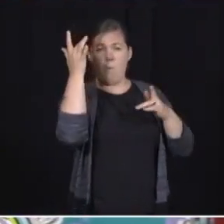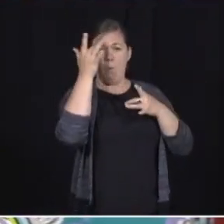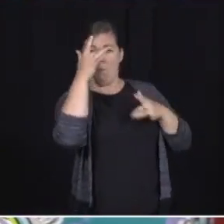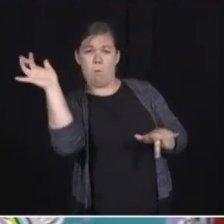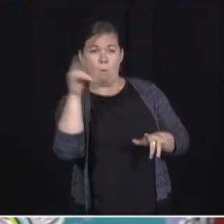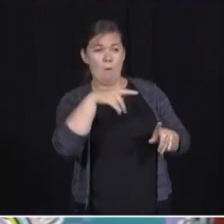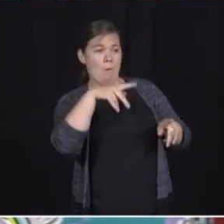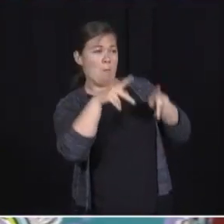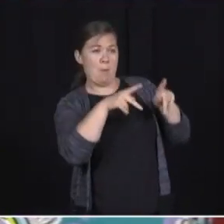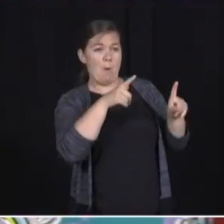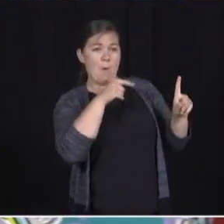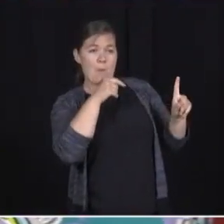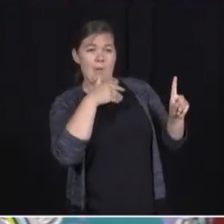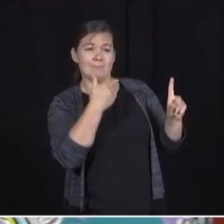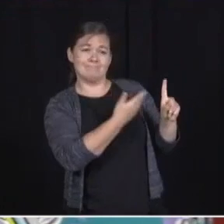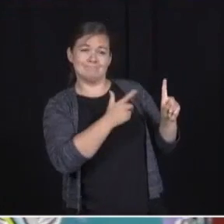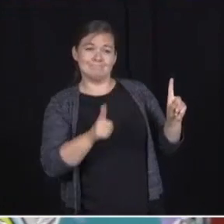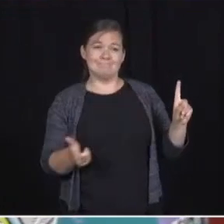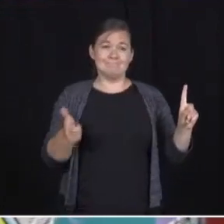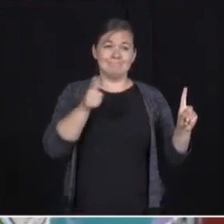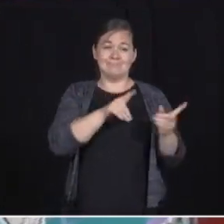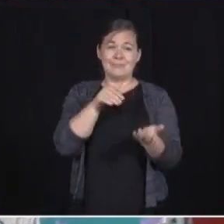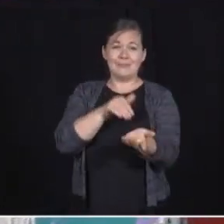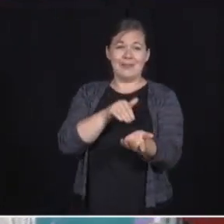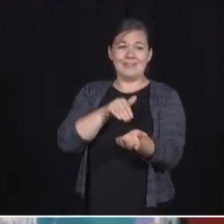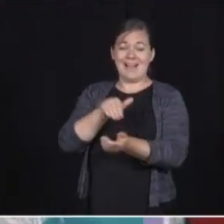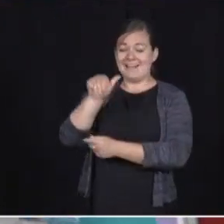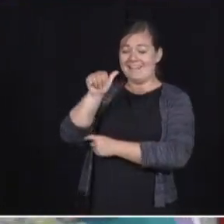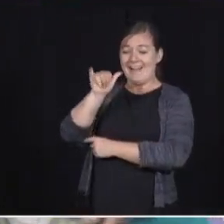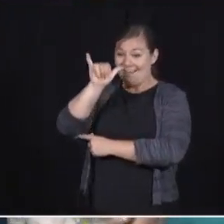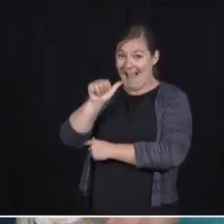over to Dr. Yaffe. Thank you.